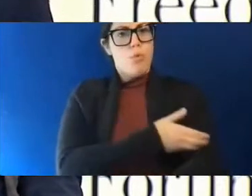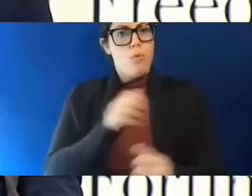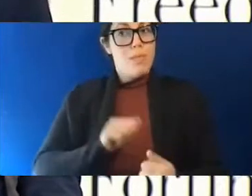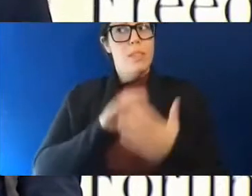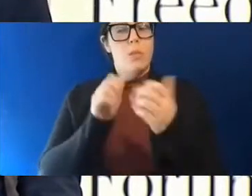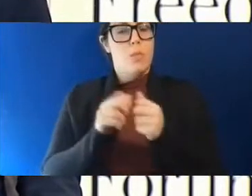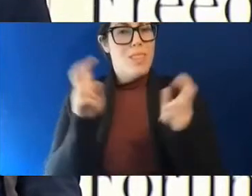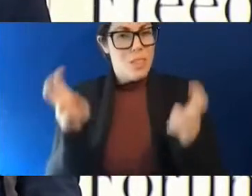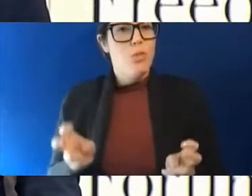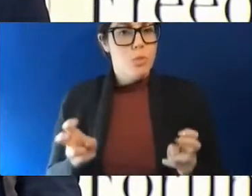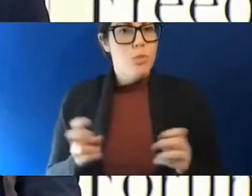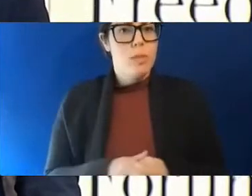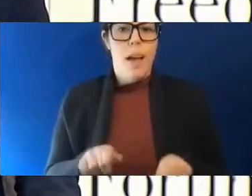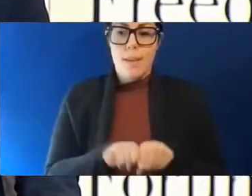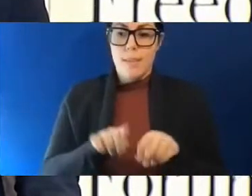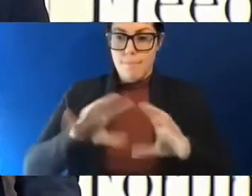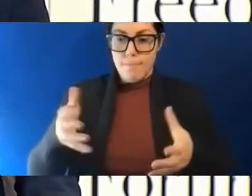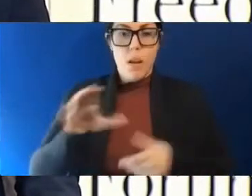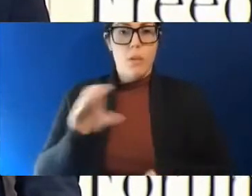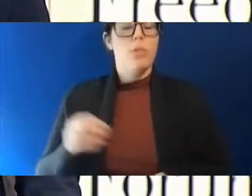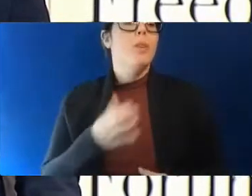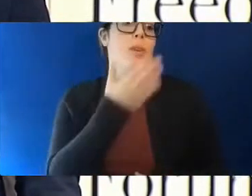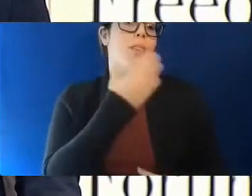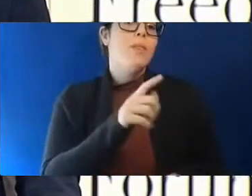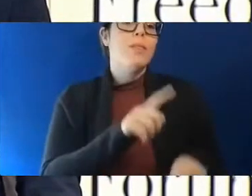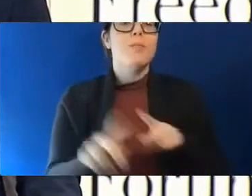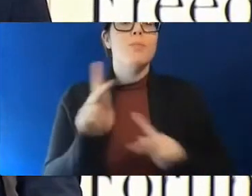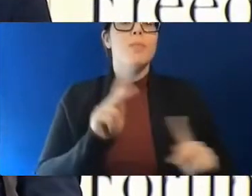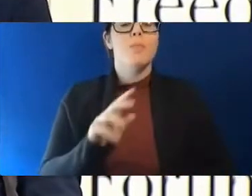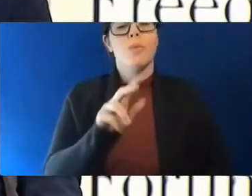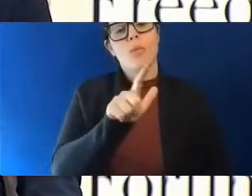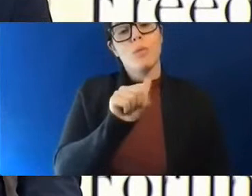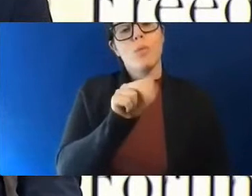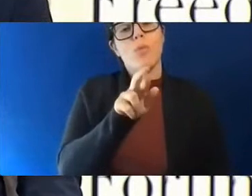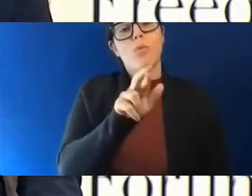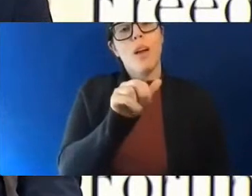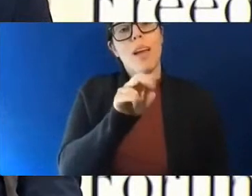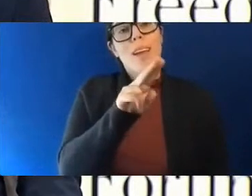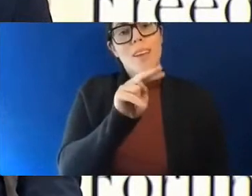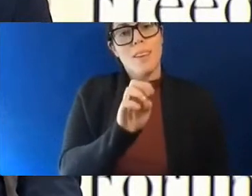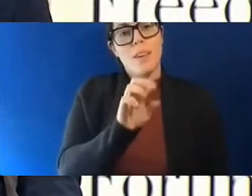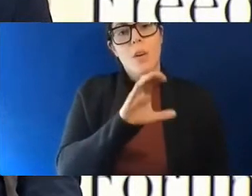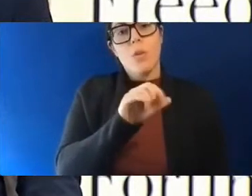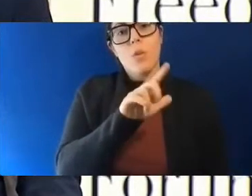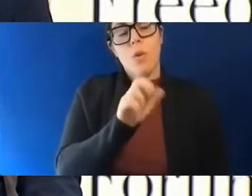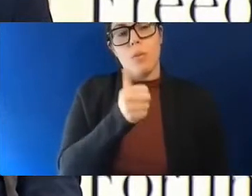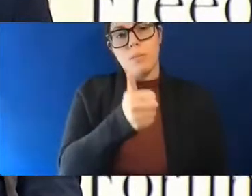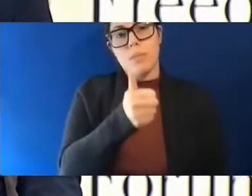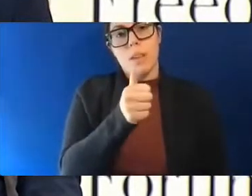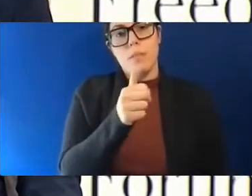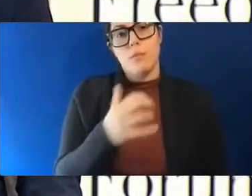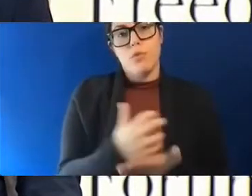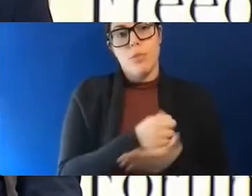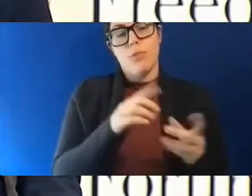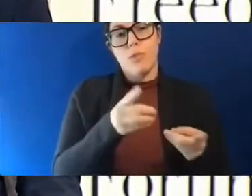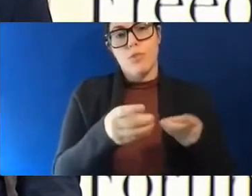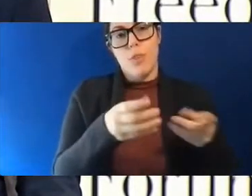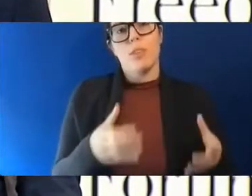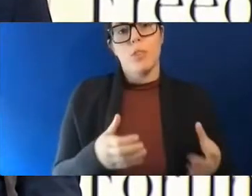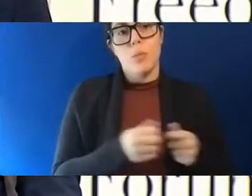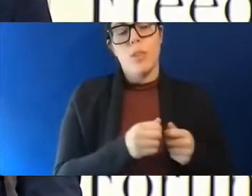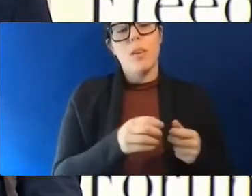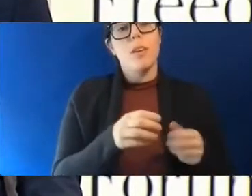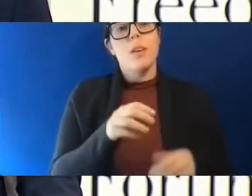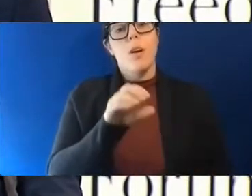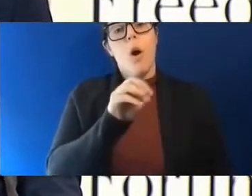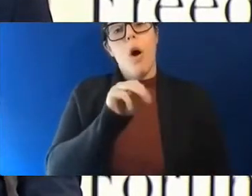also want to thank the staff here at Treasury, Dr. Lorraine Cole especially, who's Treasury Director of the Office of Minority and Women